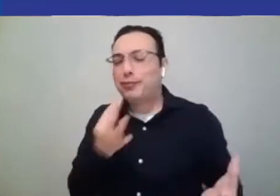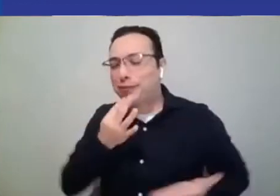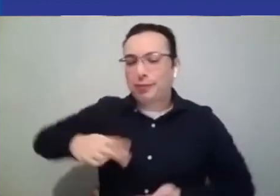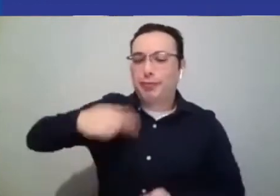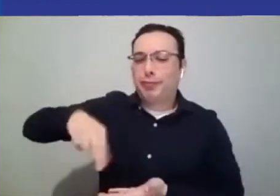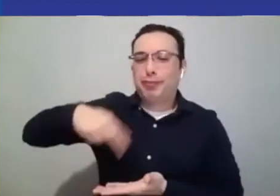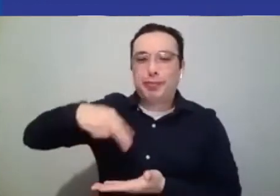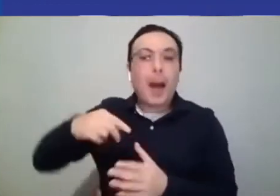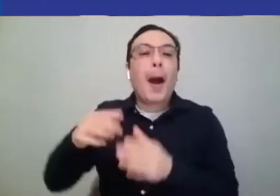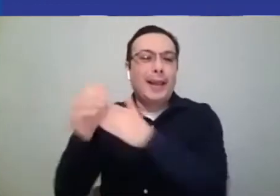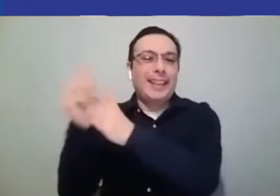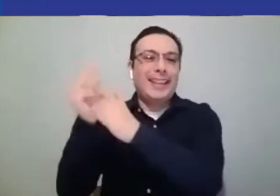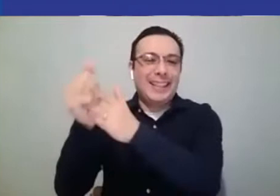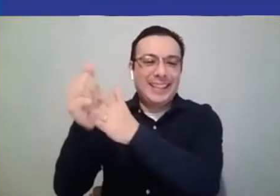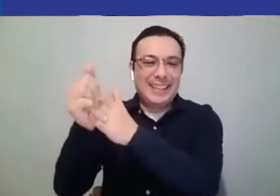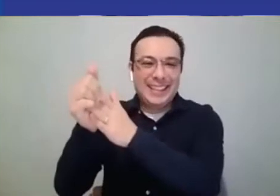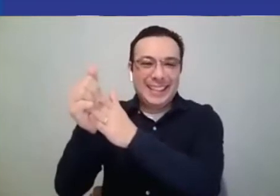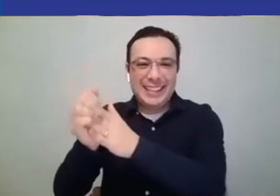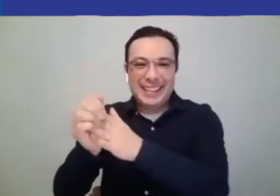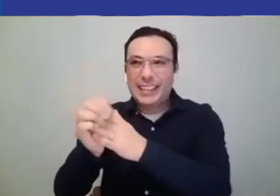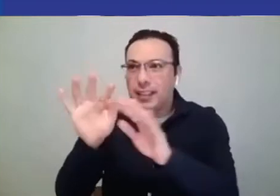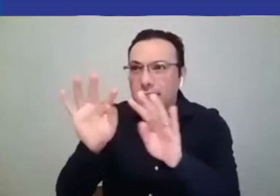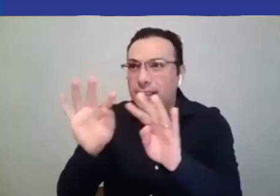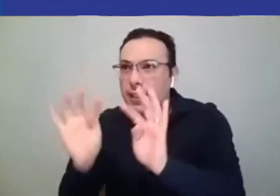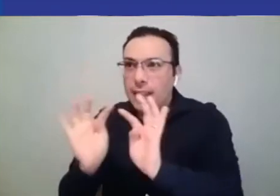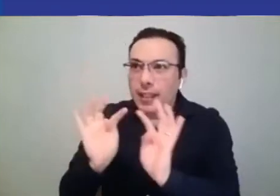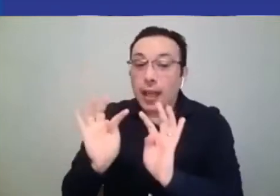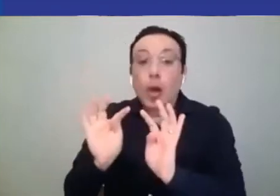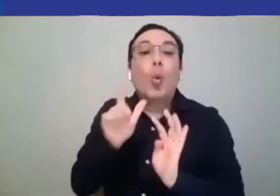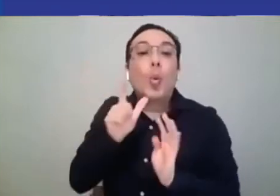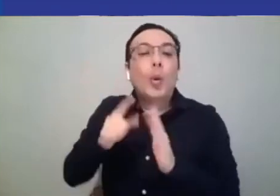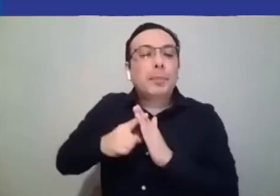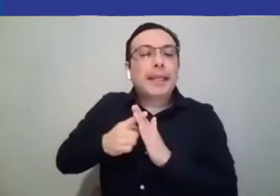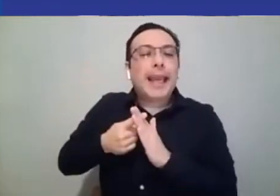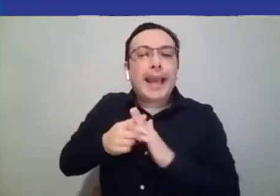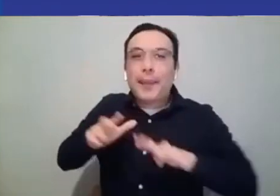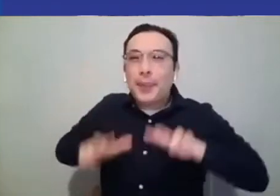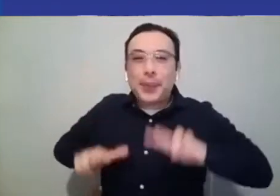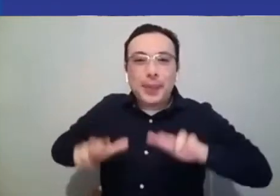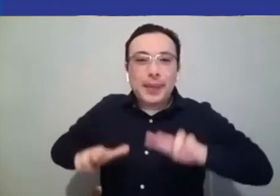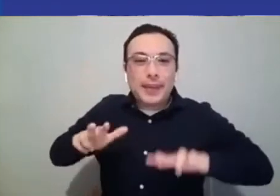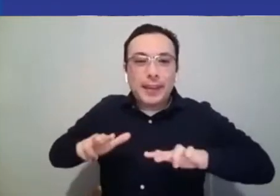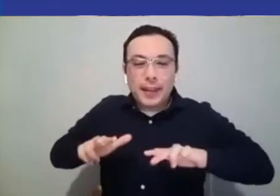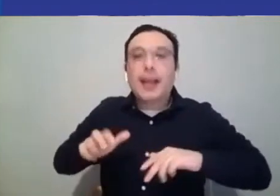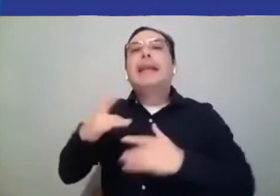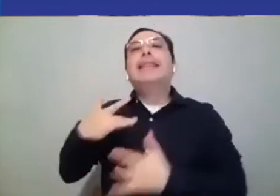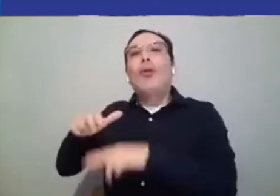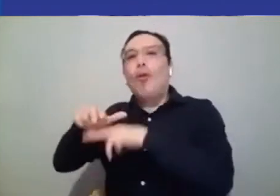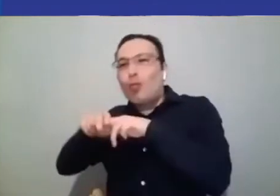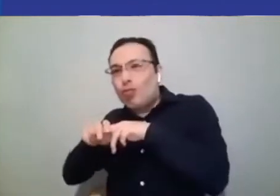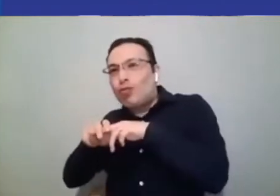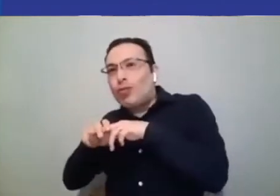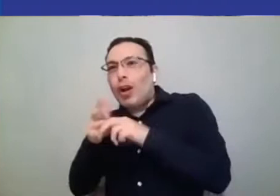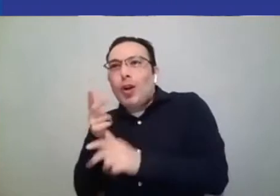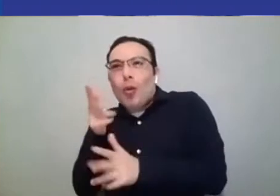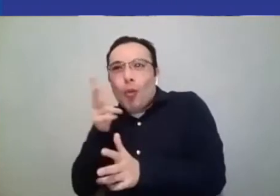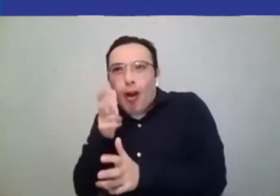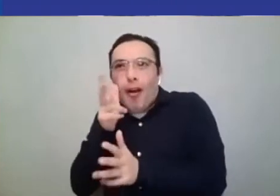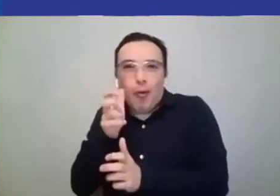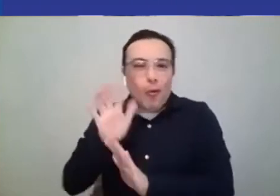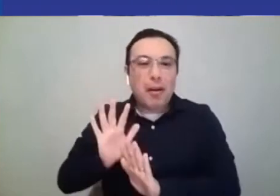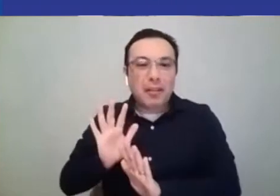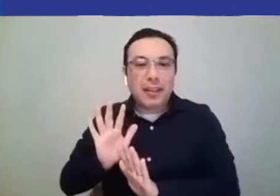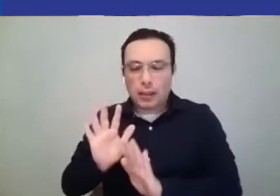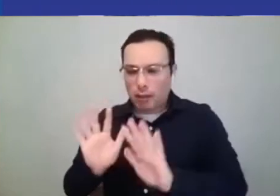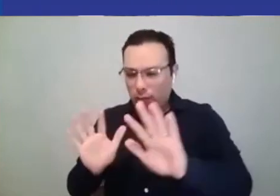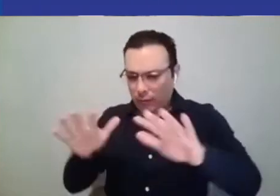ones that might take the lead, and the beginners, the ones that are just getting into the practice of it, are going to be sitting